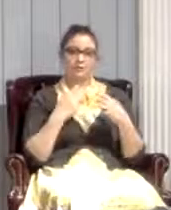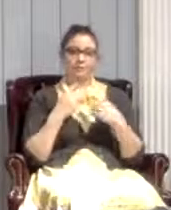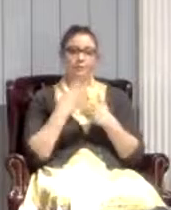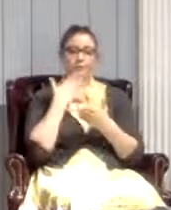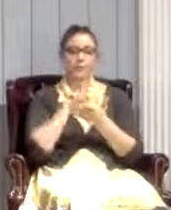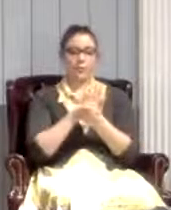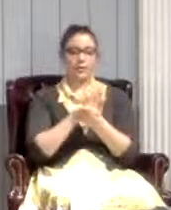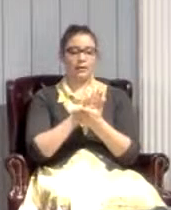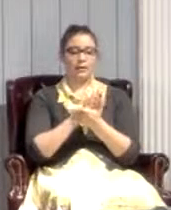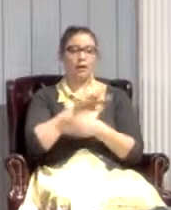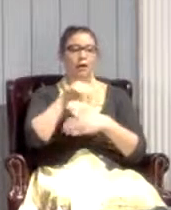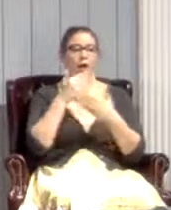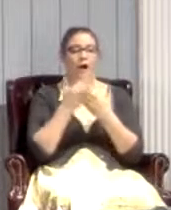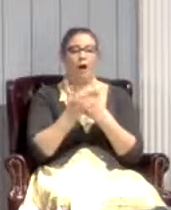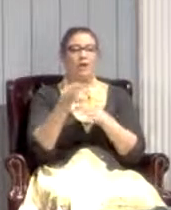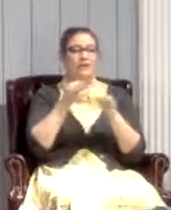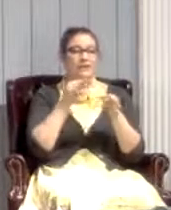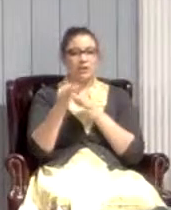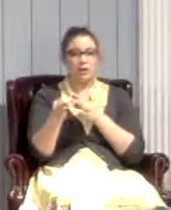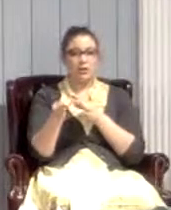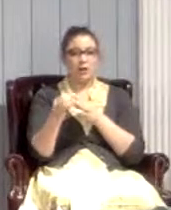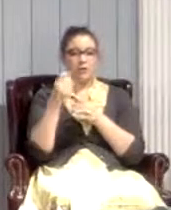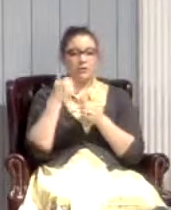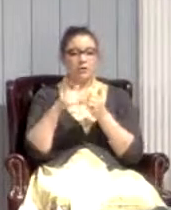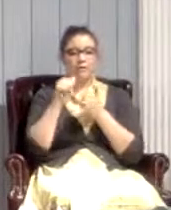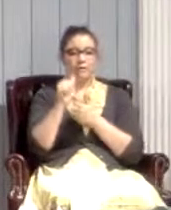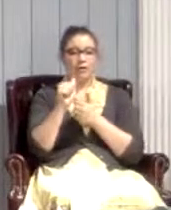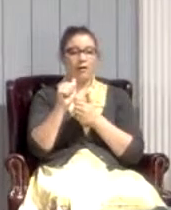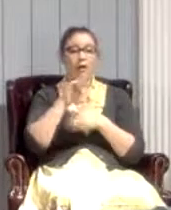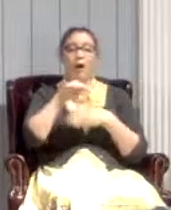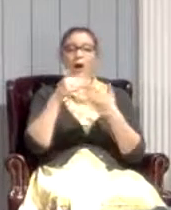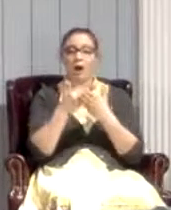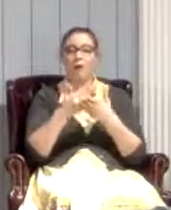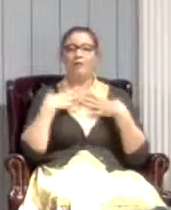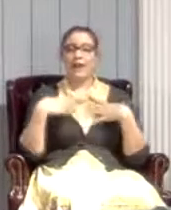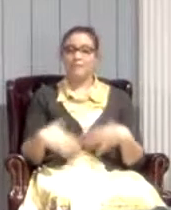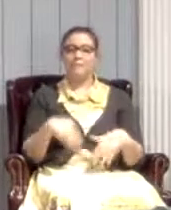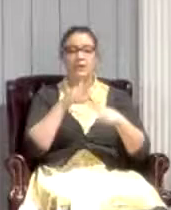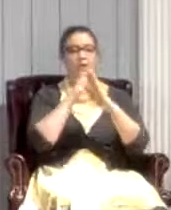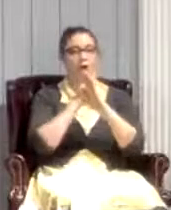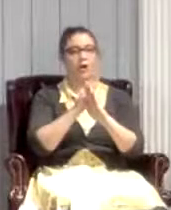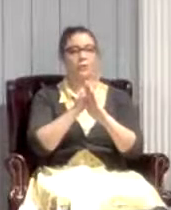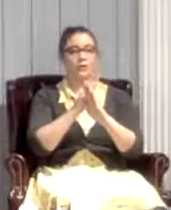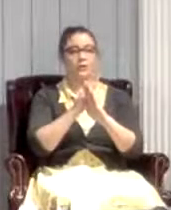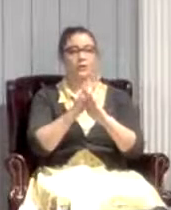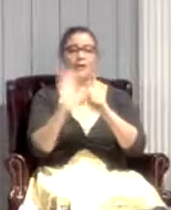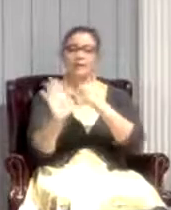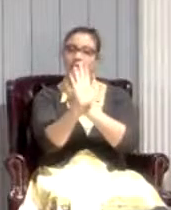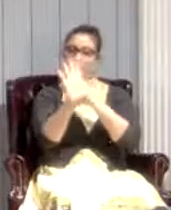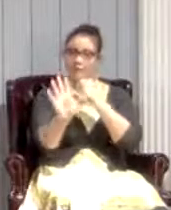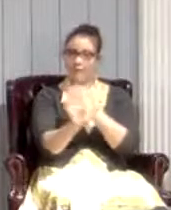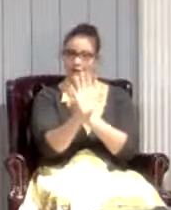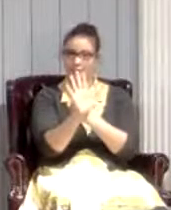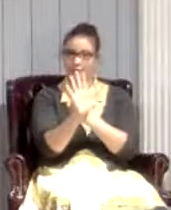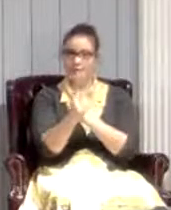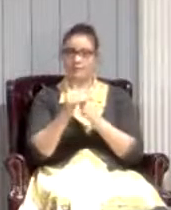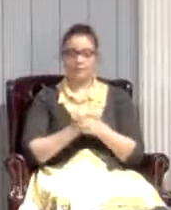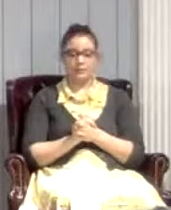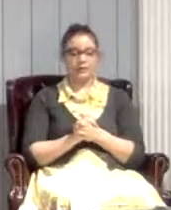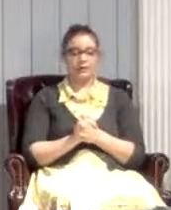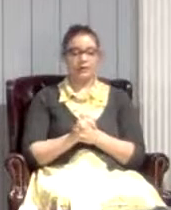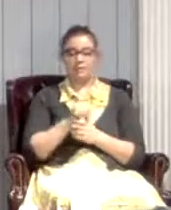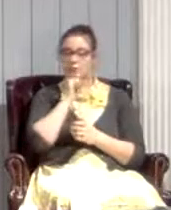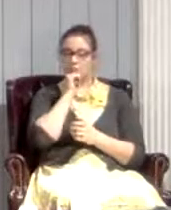he's described so far, all of that is armor. It's defensive. They're not weapons. These things are not